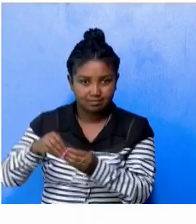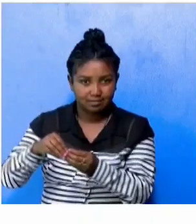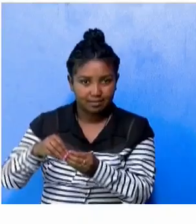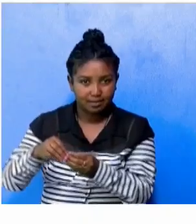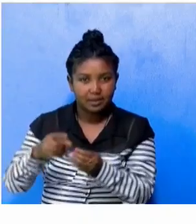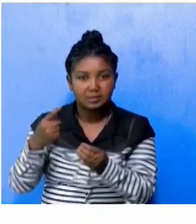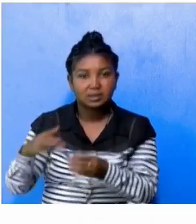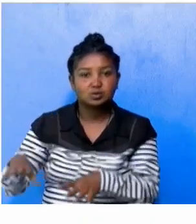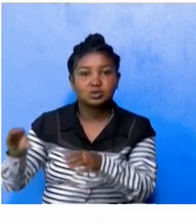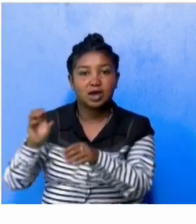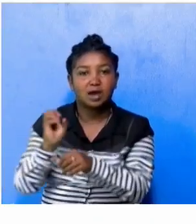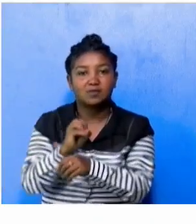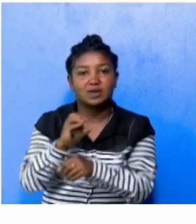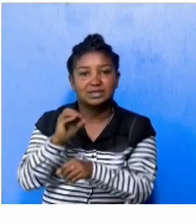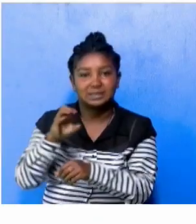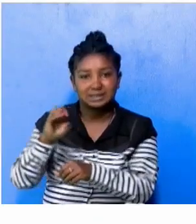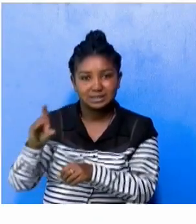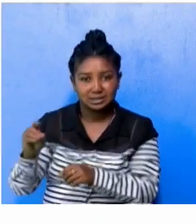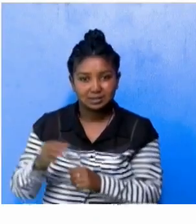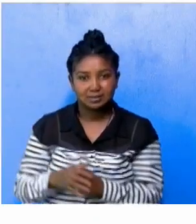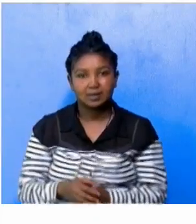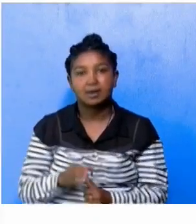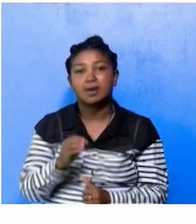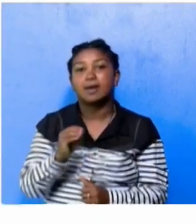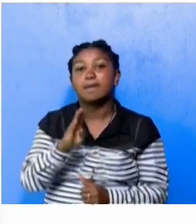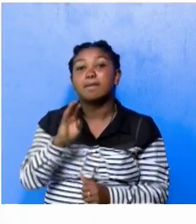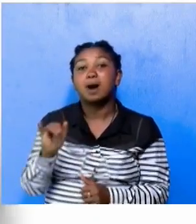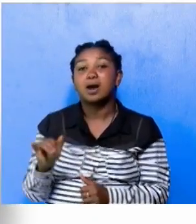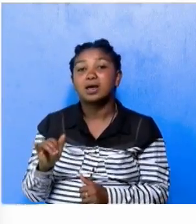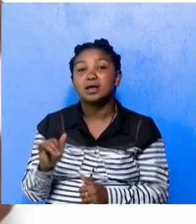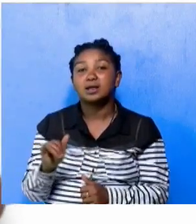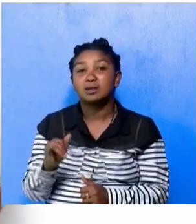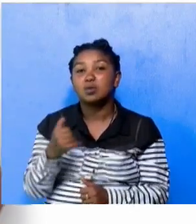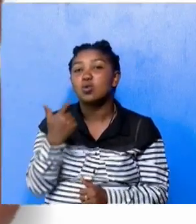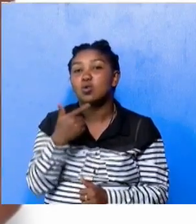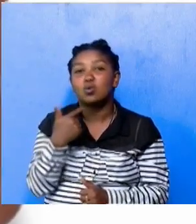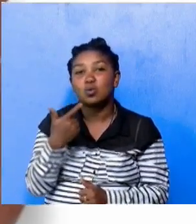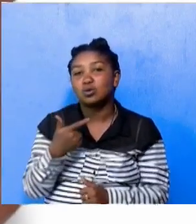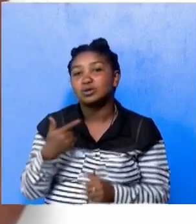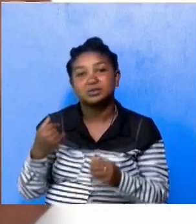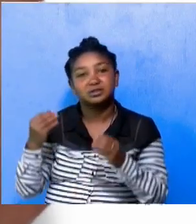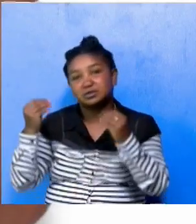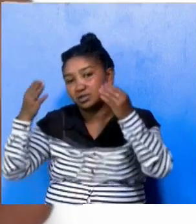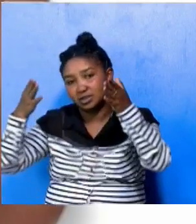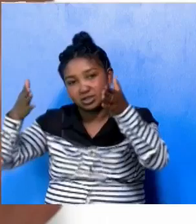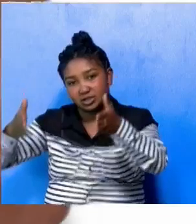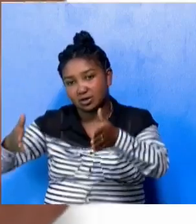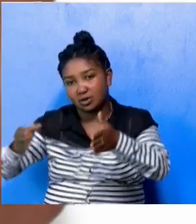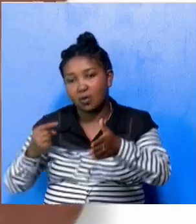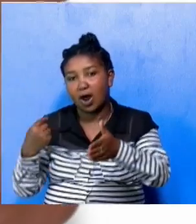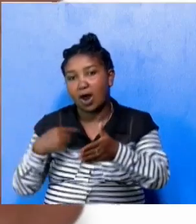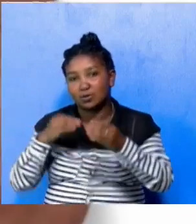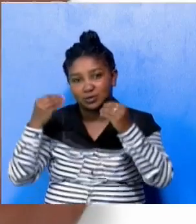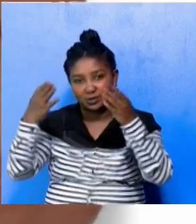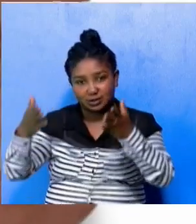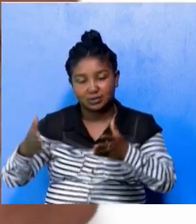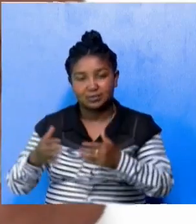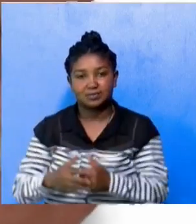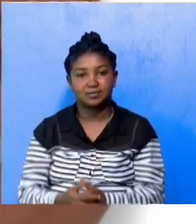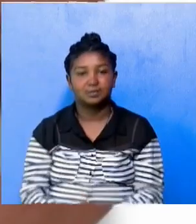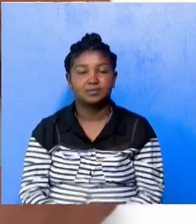The students are advised by, yes, our teacher.